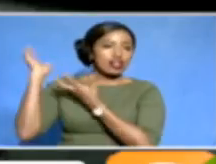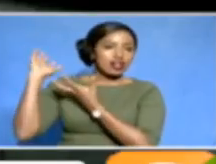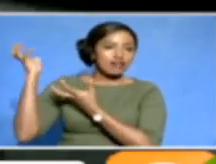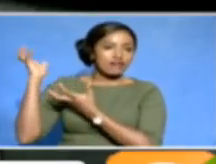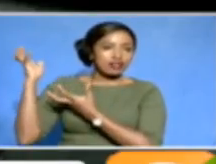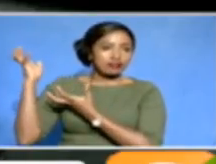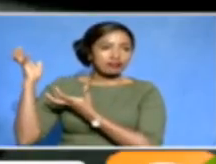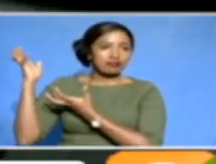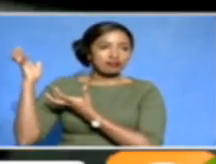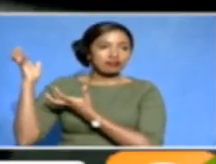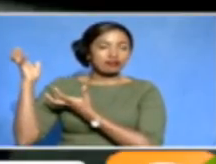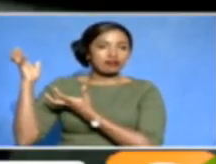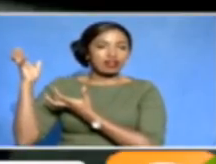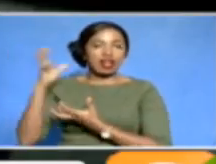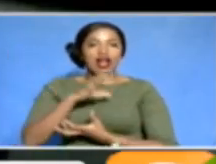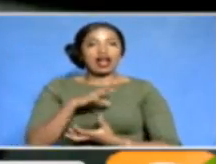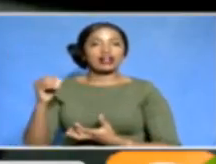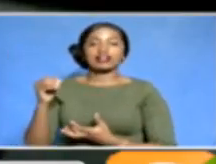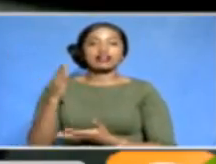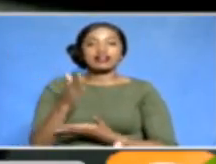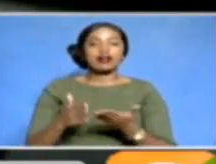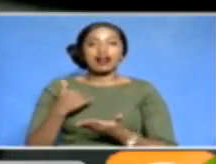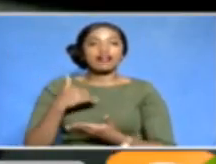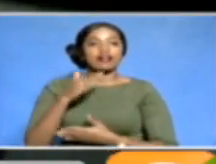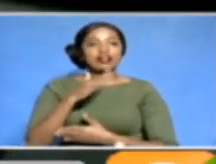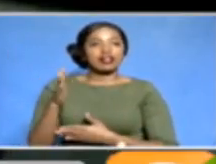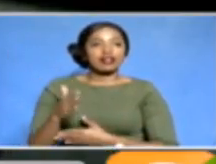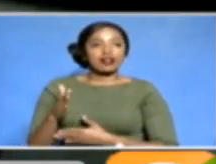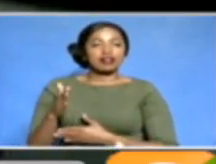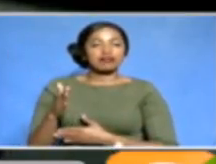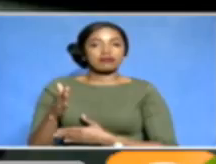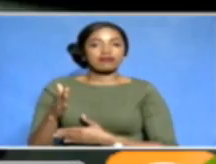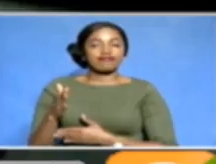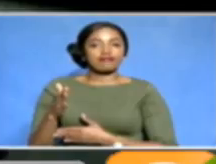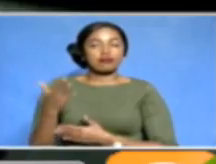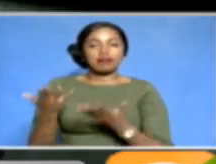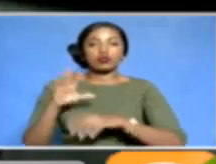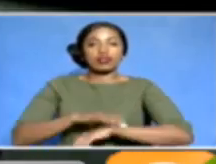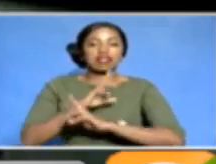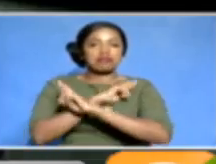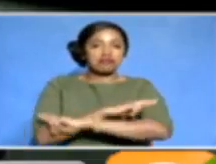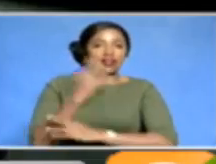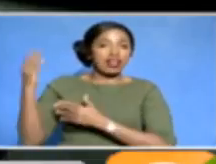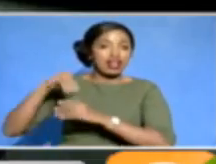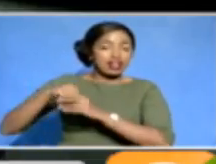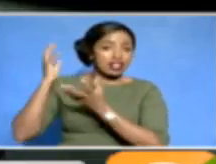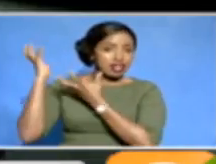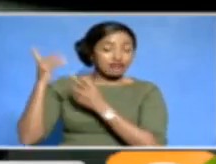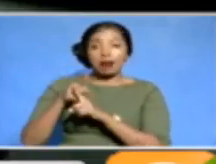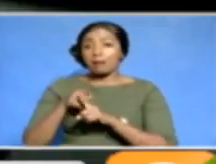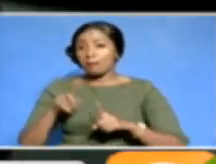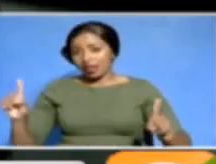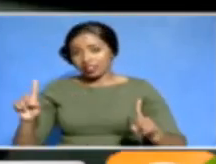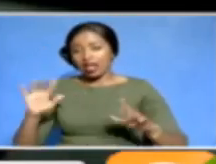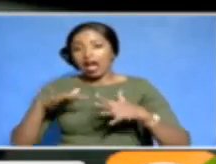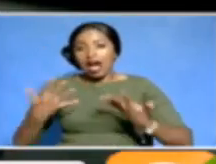nice house overlooking the creek, and unfortunately I've never been living there. Let me go and live there and enjoy the breeze. But